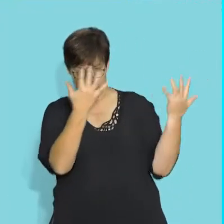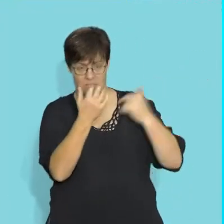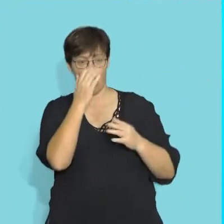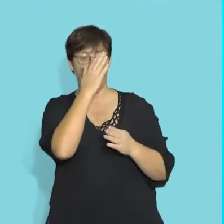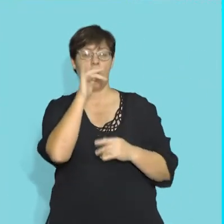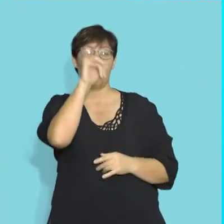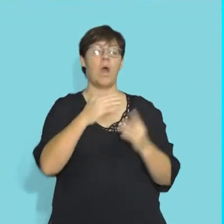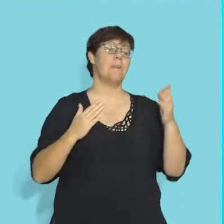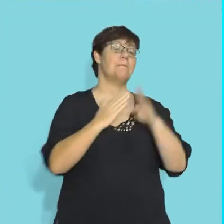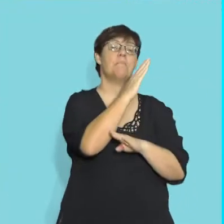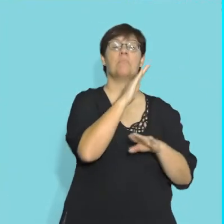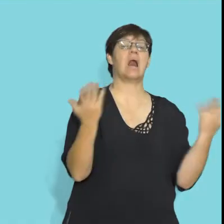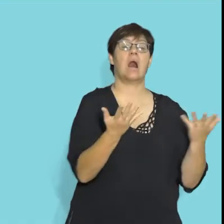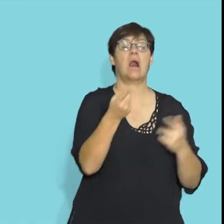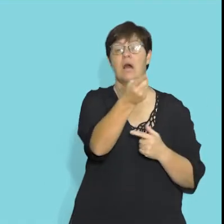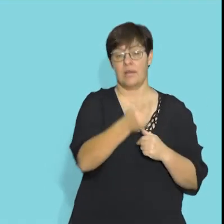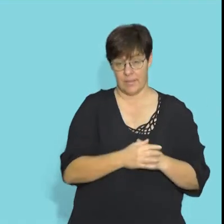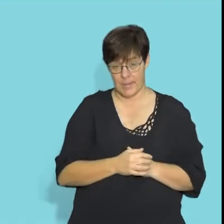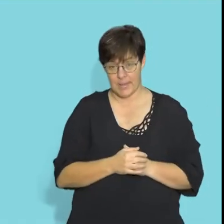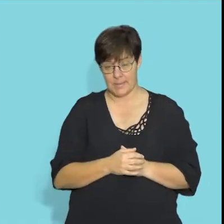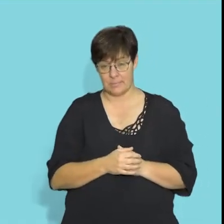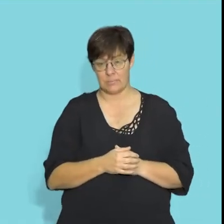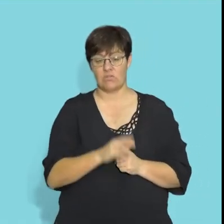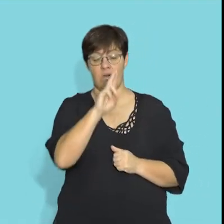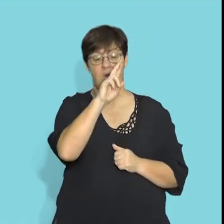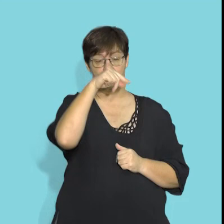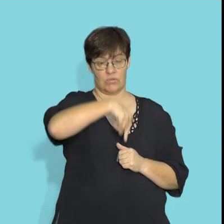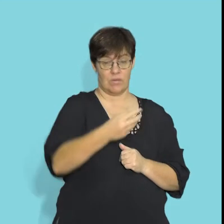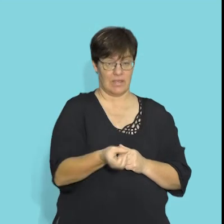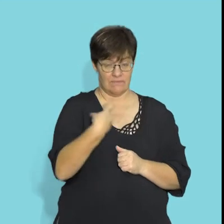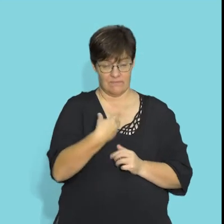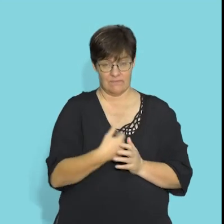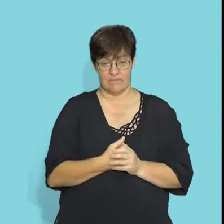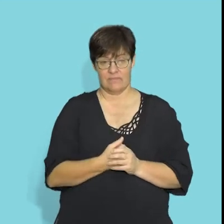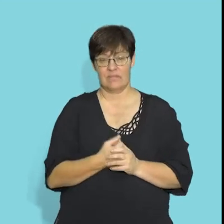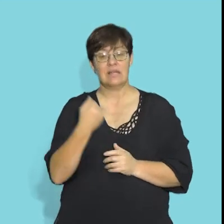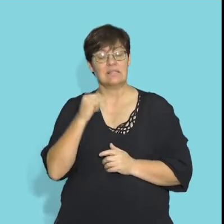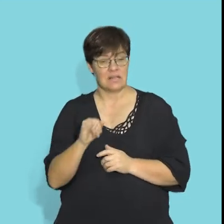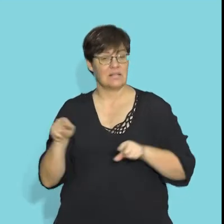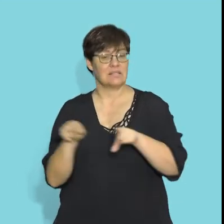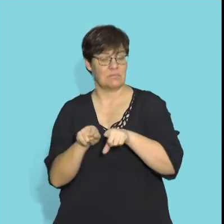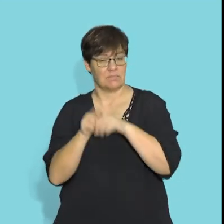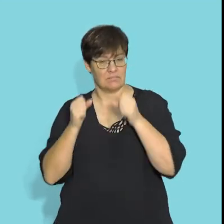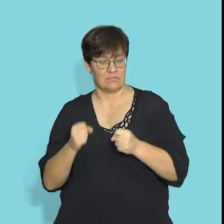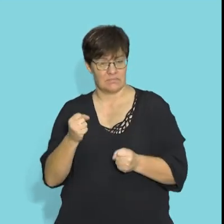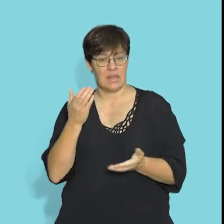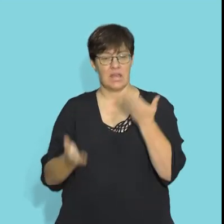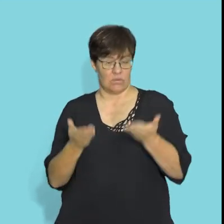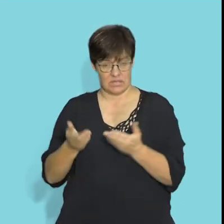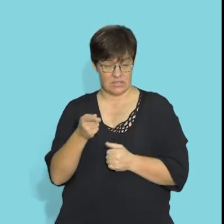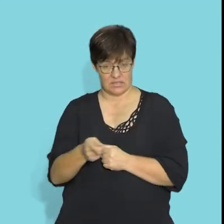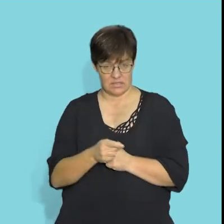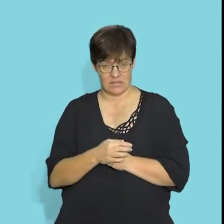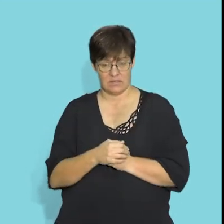y cut. All right? So same thing. They've given me RQ. I've still got the same equation